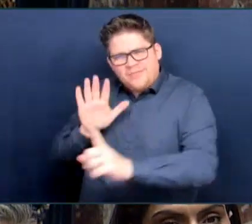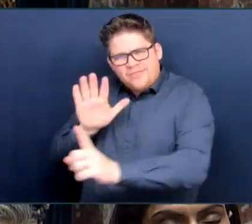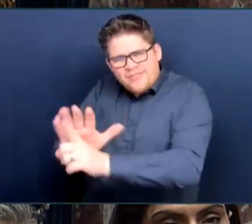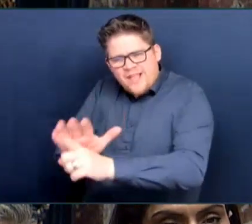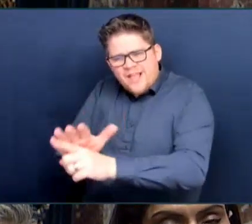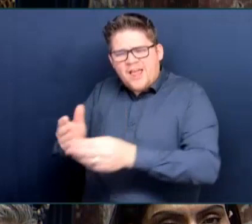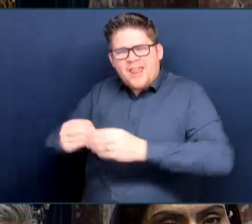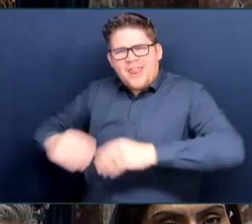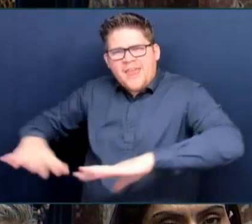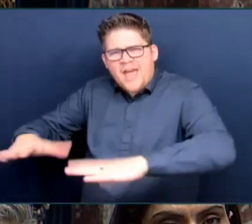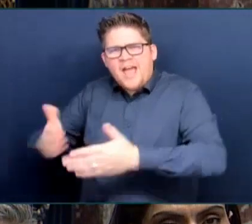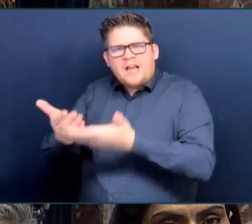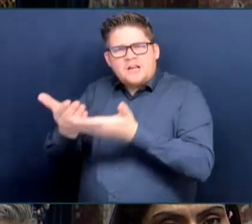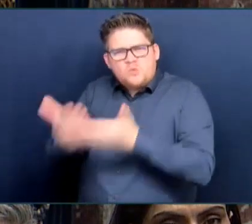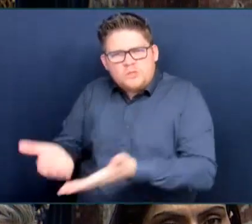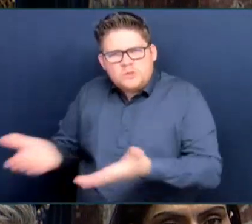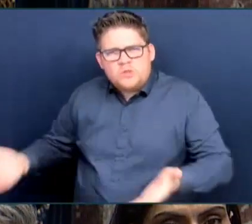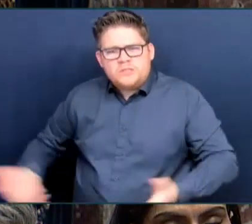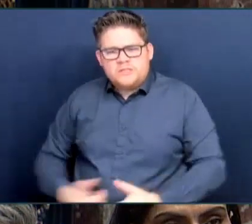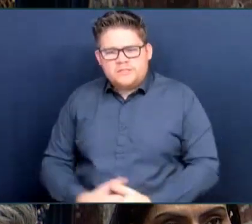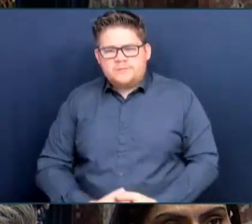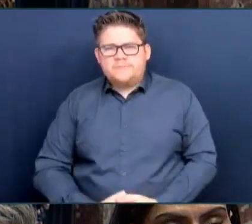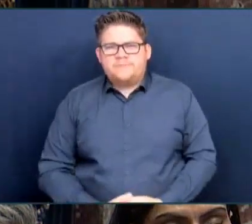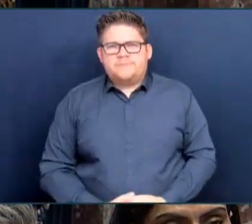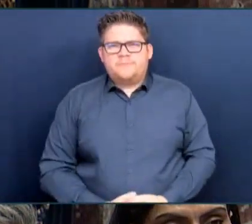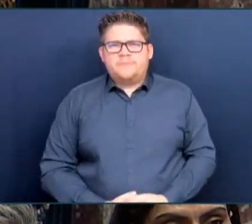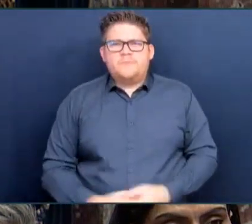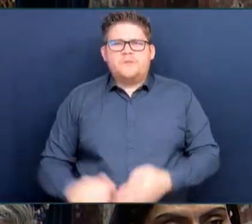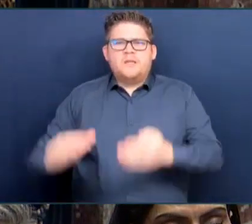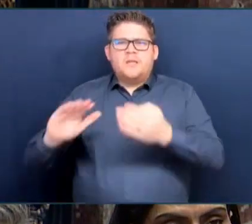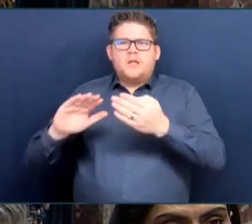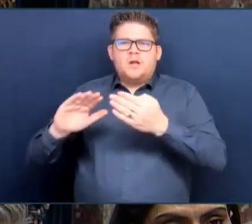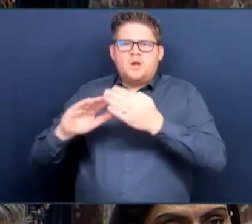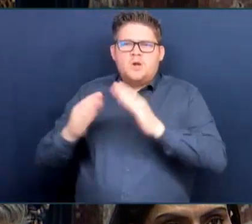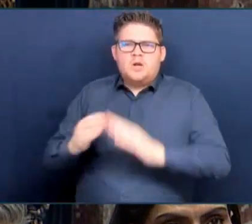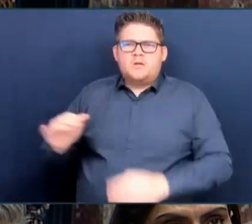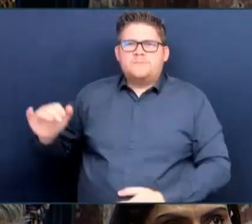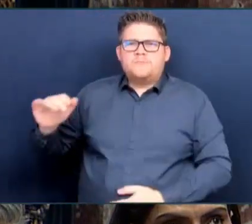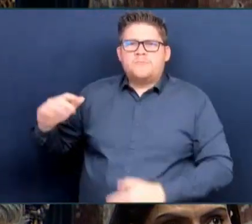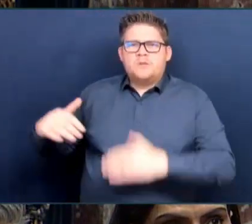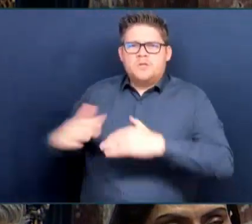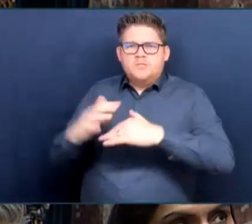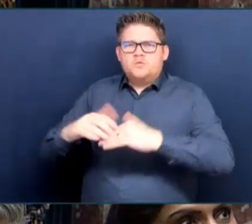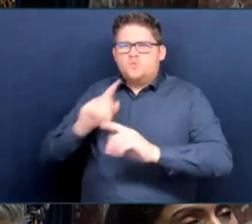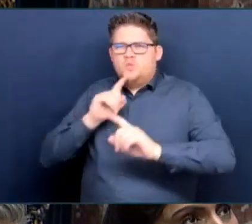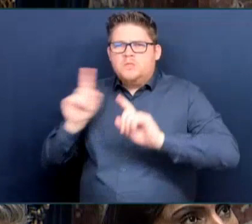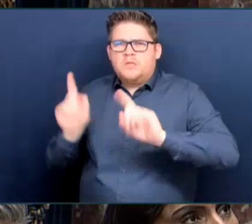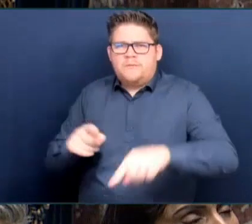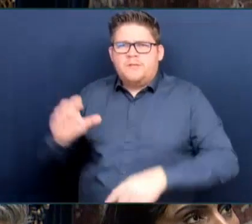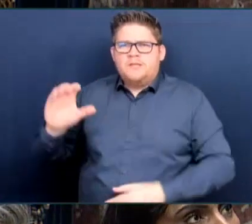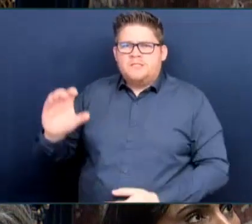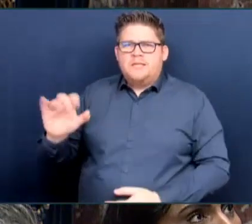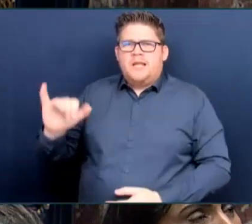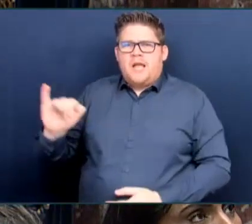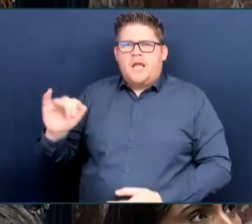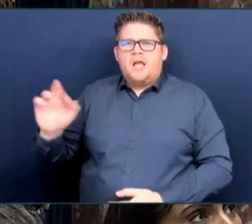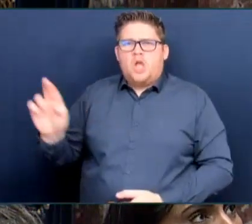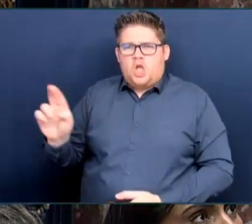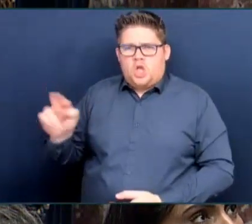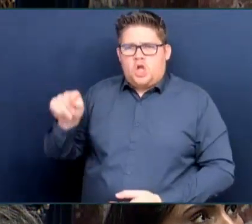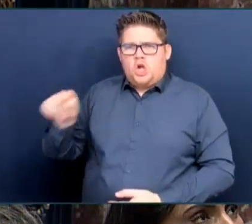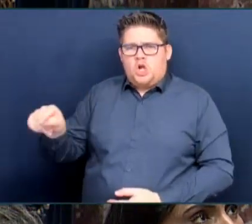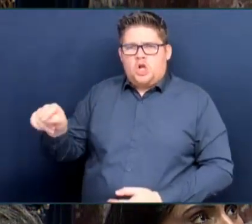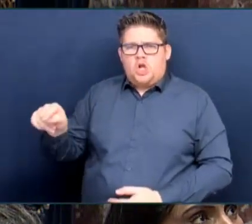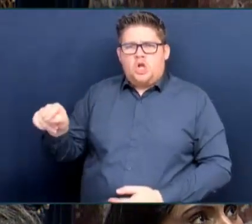or CIRG as it's known, was created in 2017 to support the construction of the Coastal GasLink pipeline and the Trans Mountain pipeline